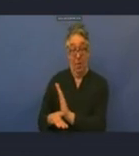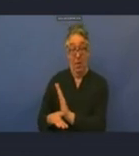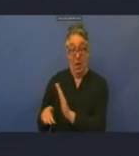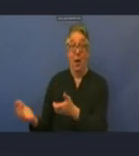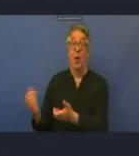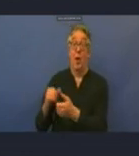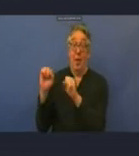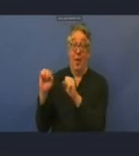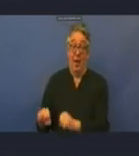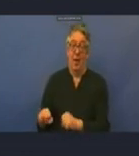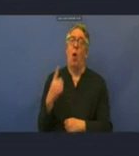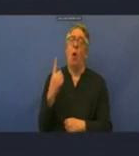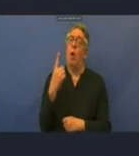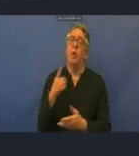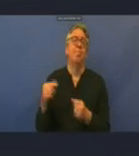Belarus.